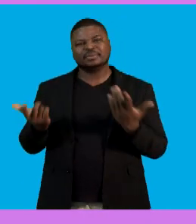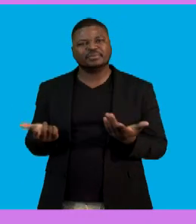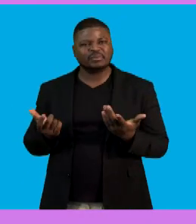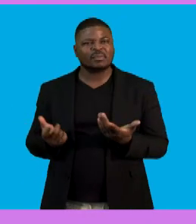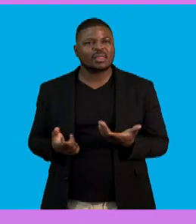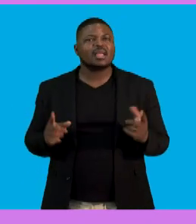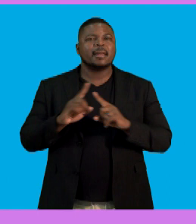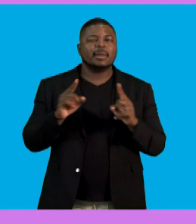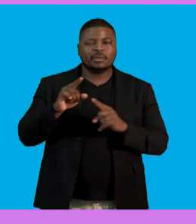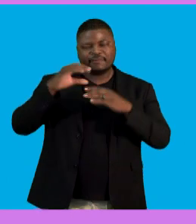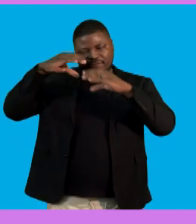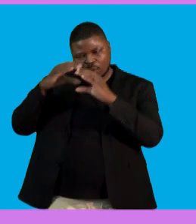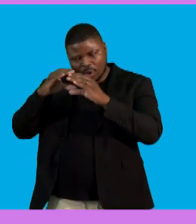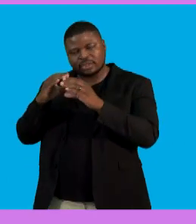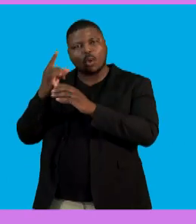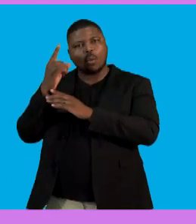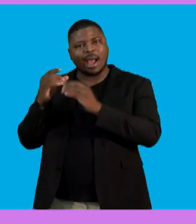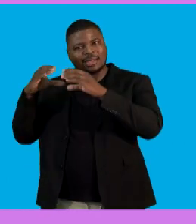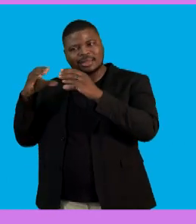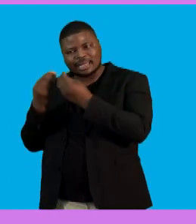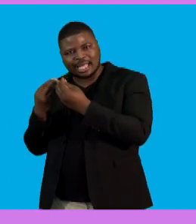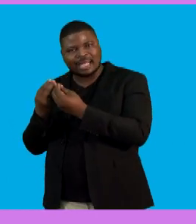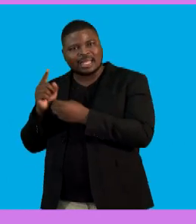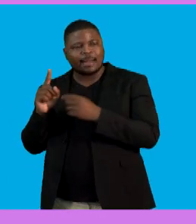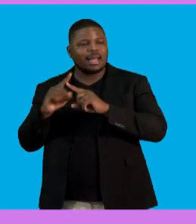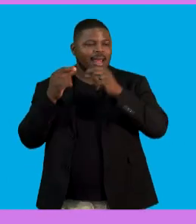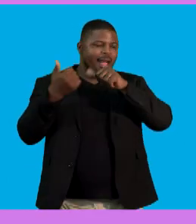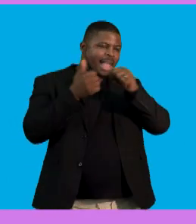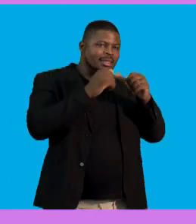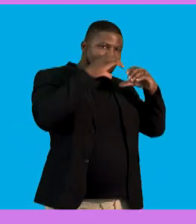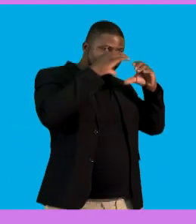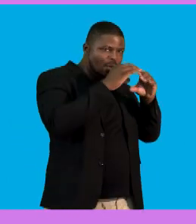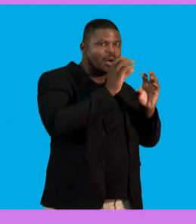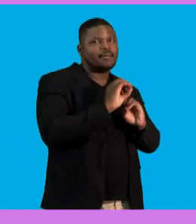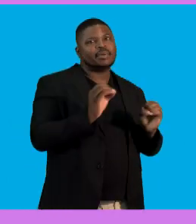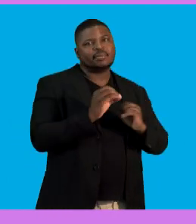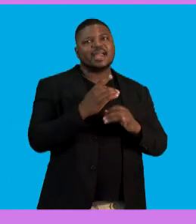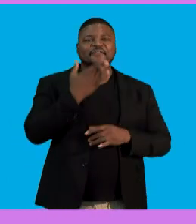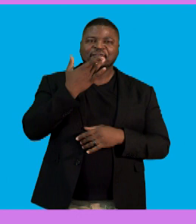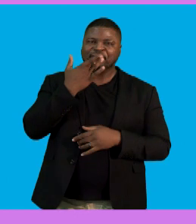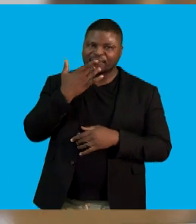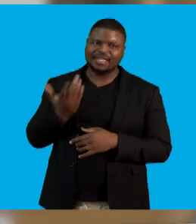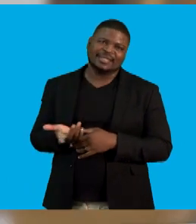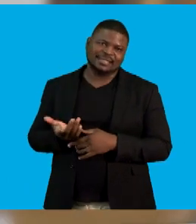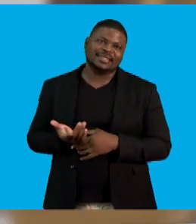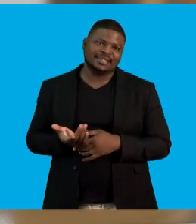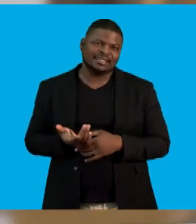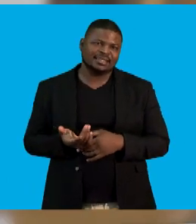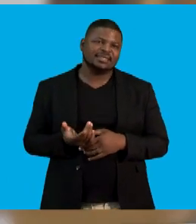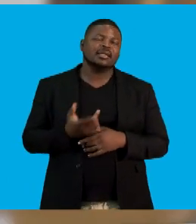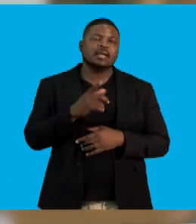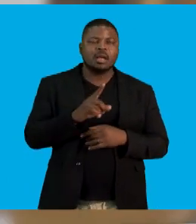just one portion into account and not the other. So to make it fair, you have to have a representation of everyone, boys,